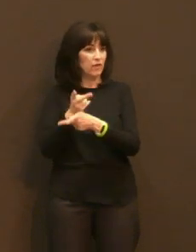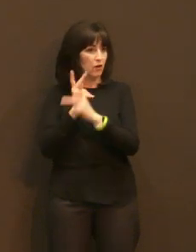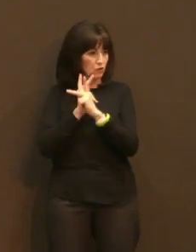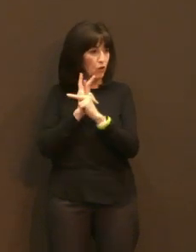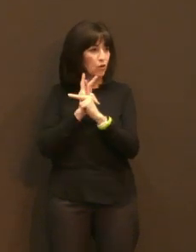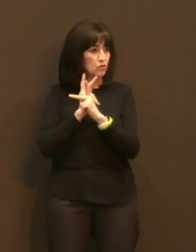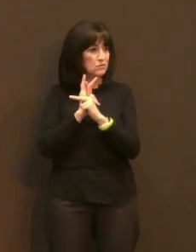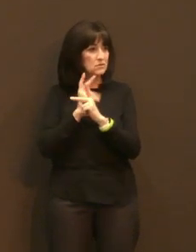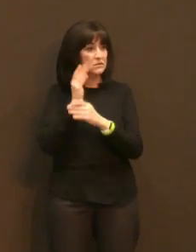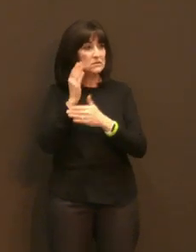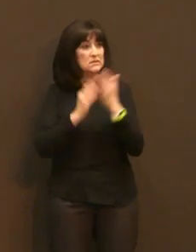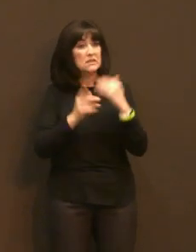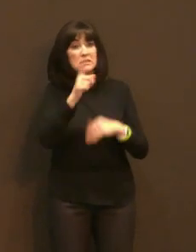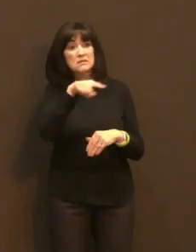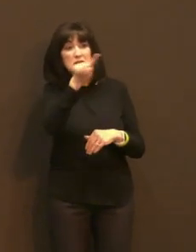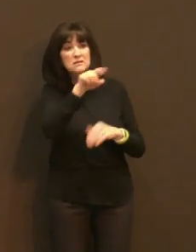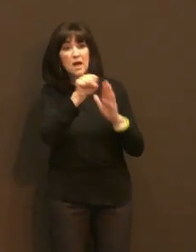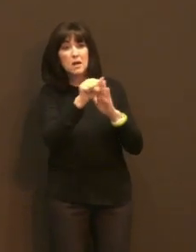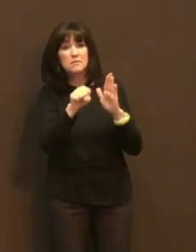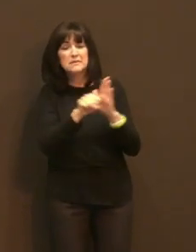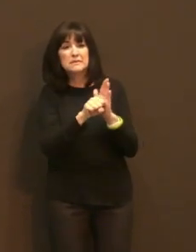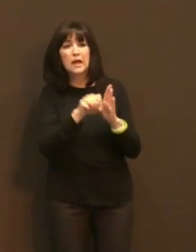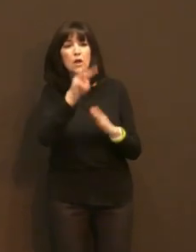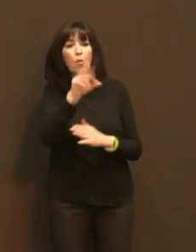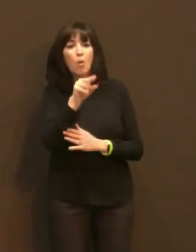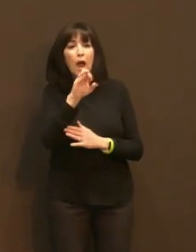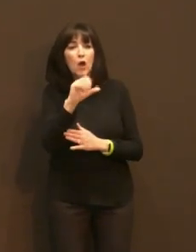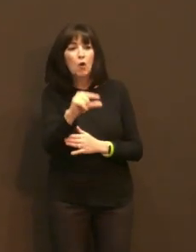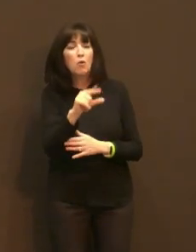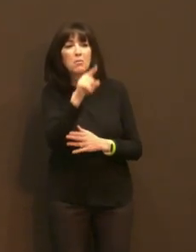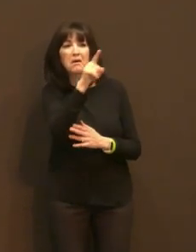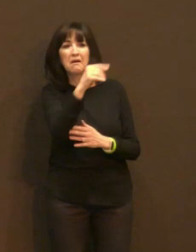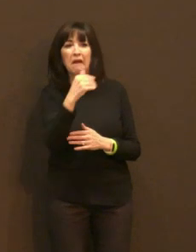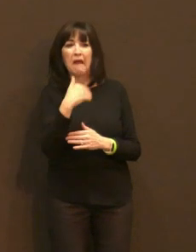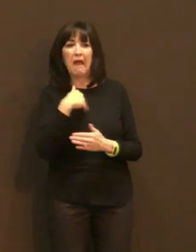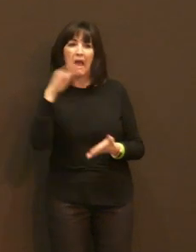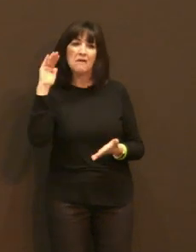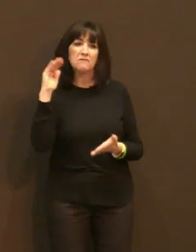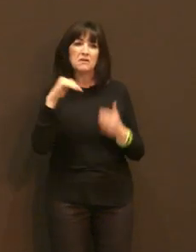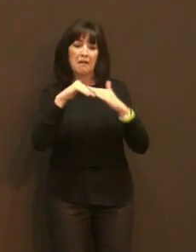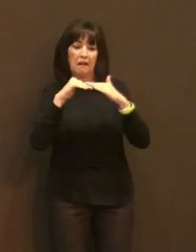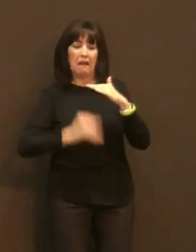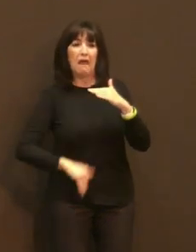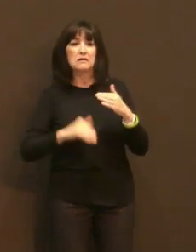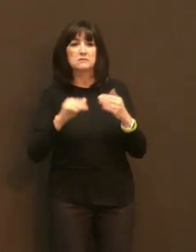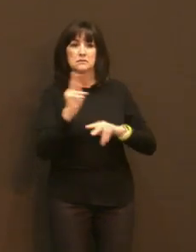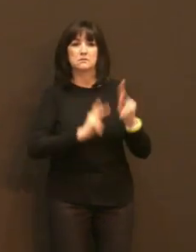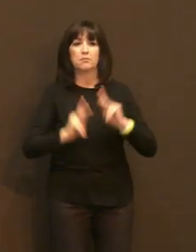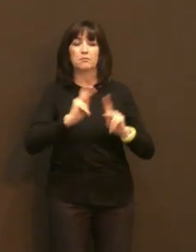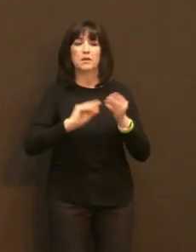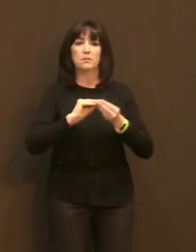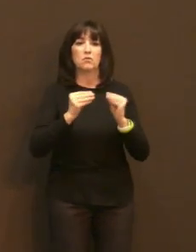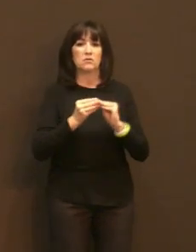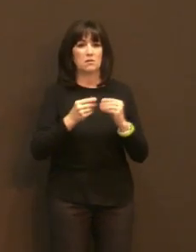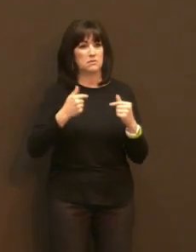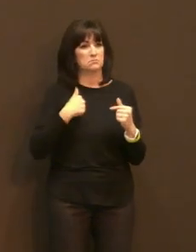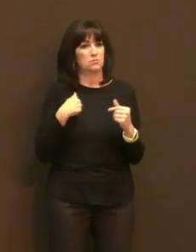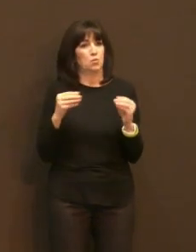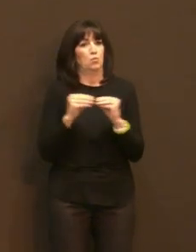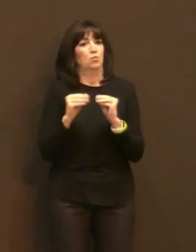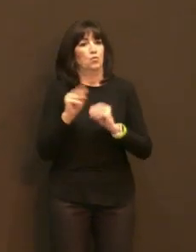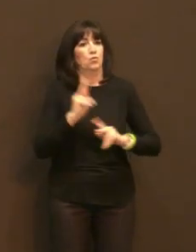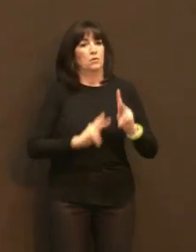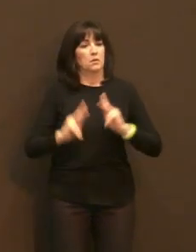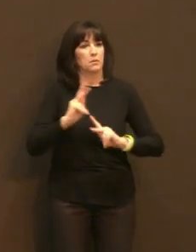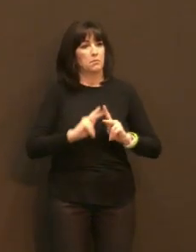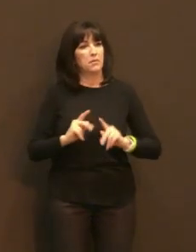with 40% less population like Wyoming. So I'm wondering if you've had any conversations with the congressional delegation about if there is